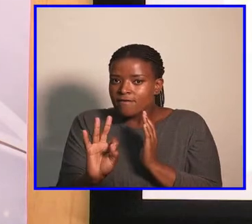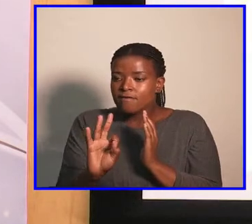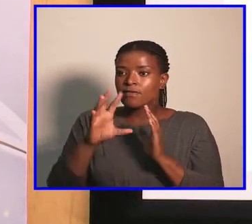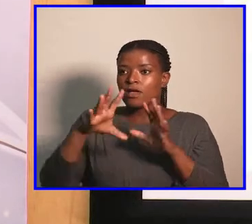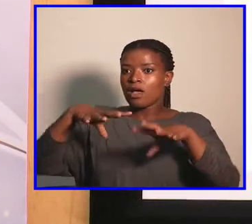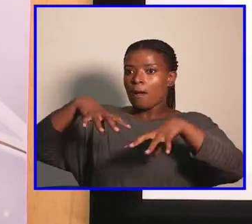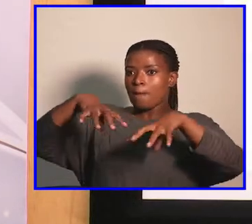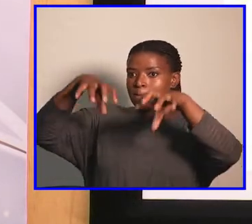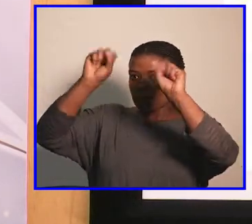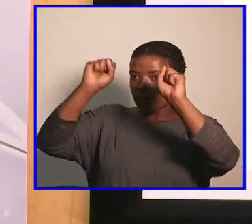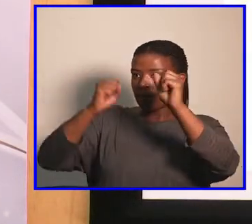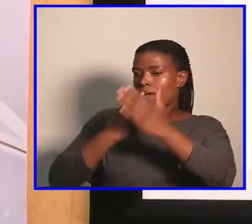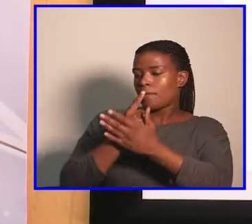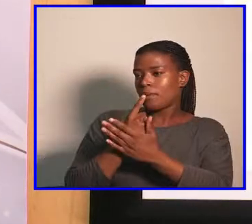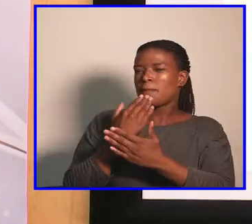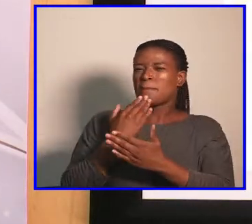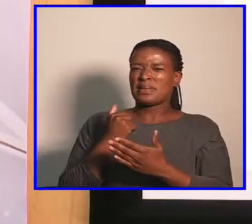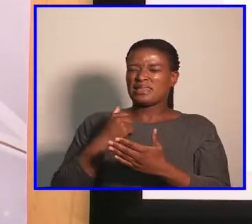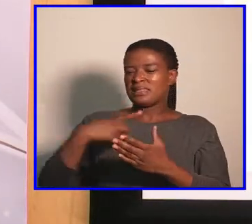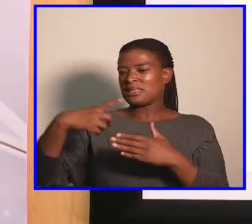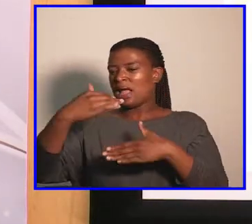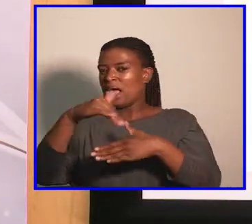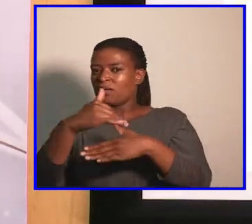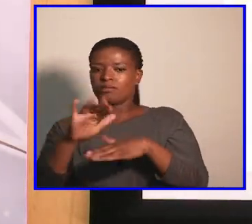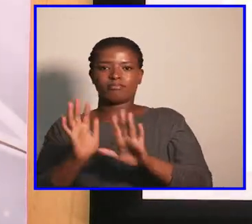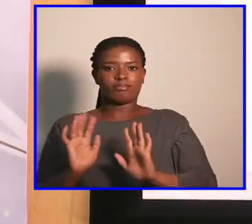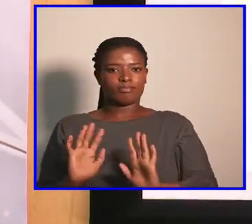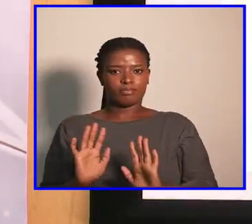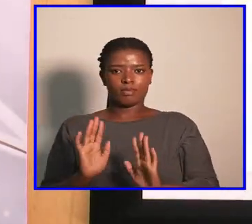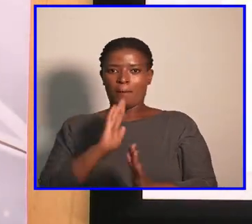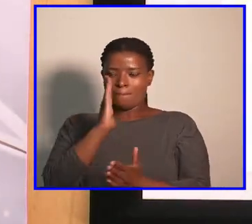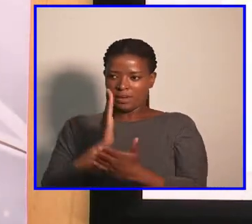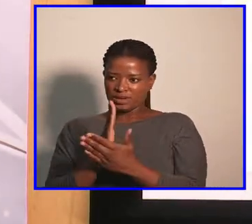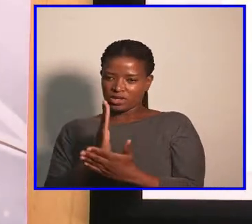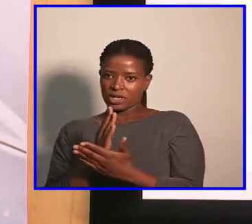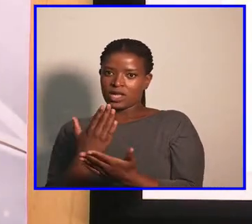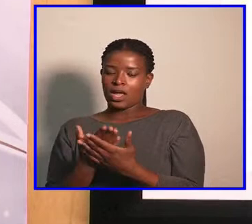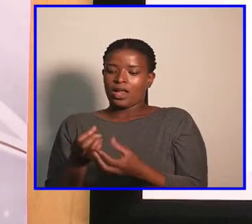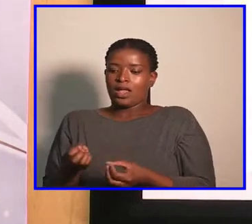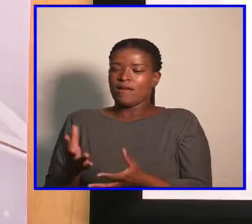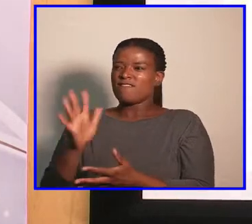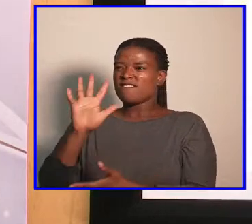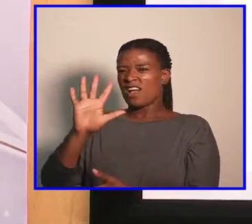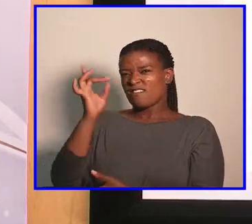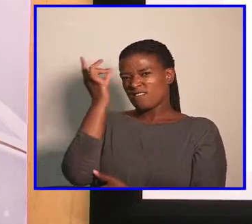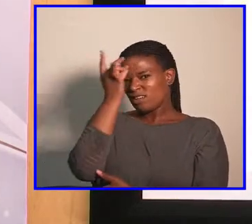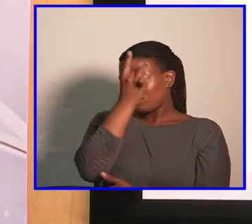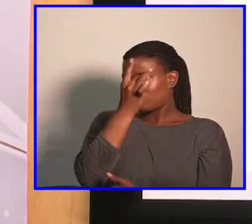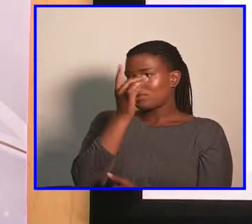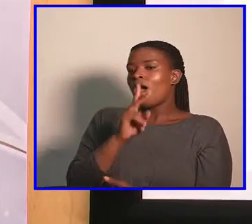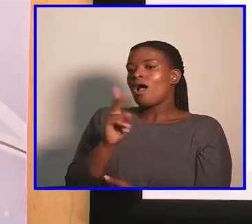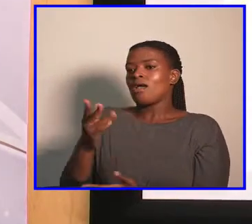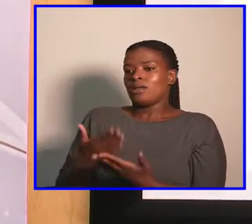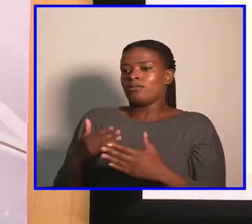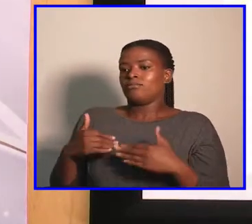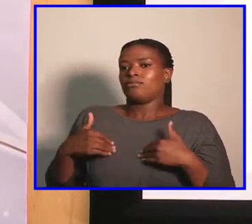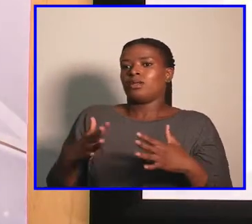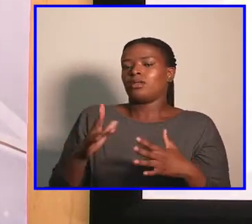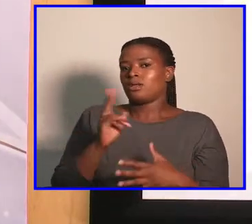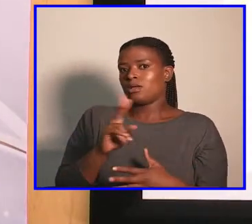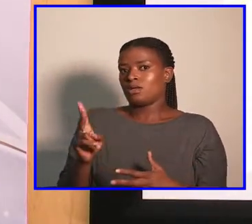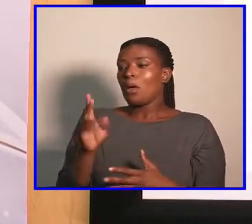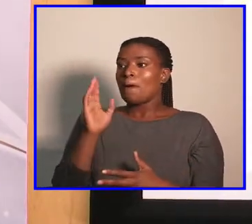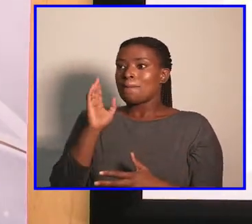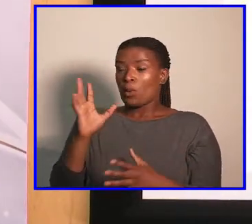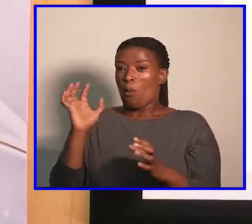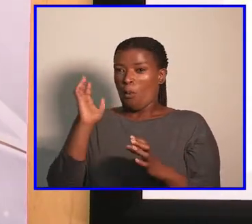go anywhere. And to make sure that we give each other 5 minutes before we start again. But it will be